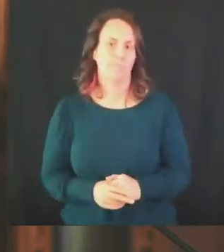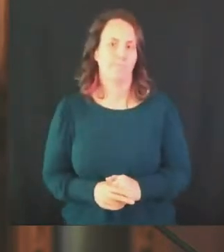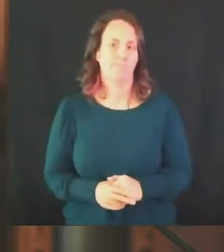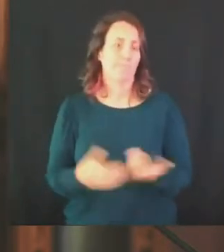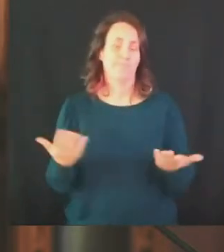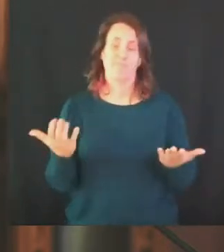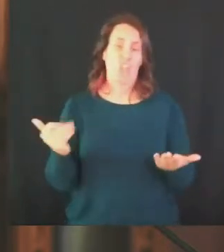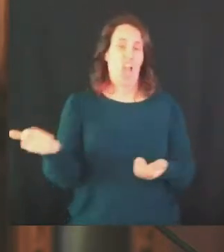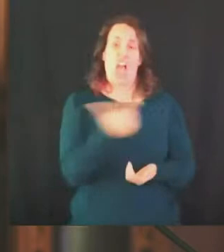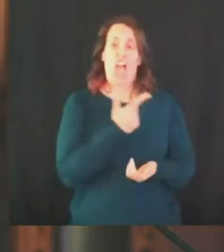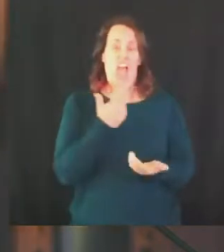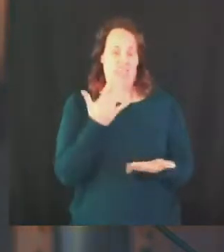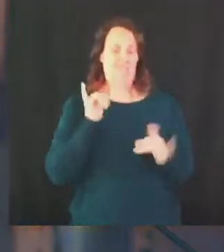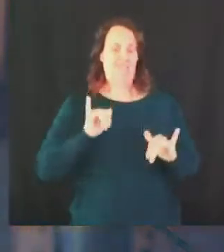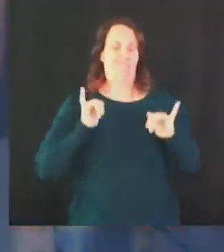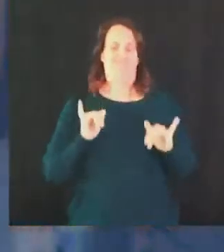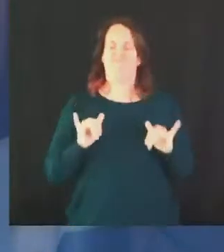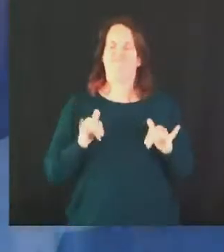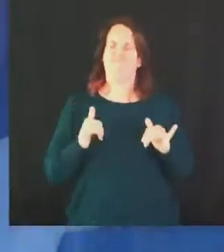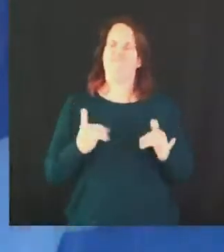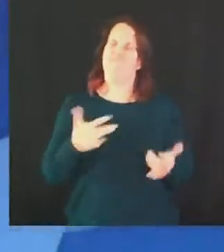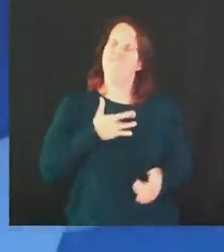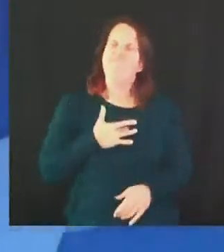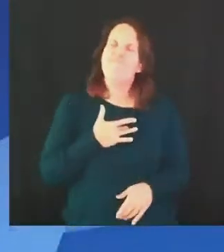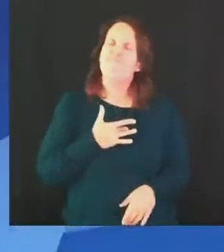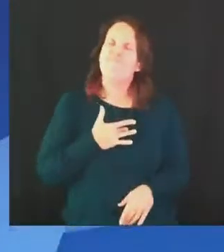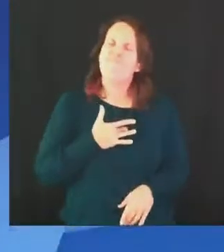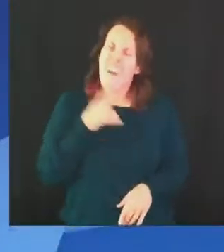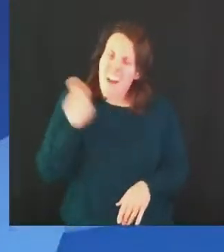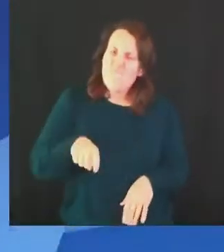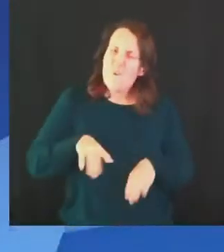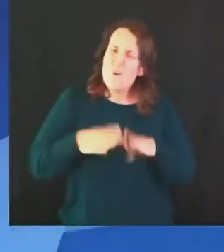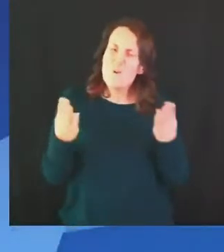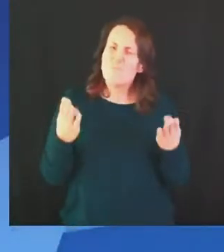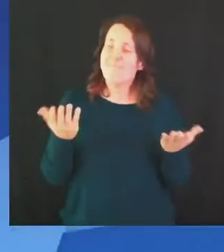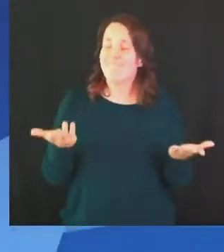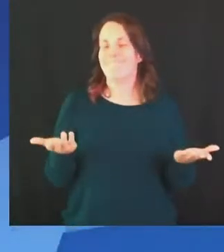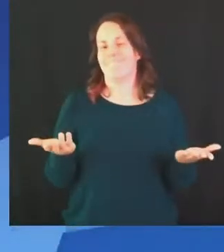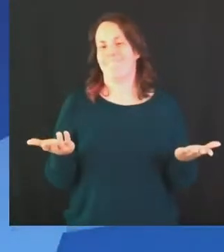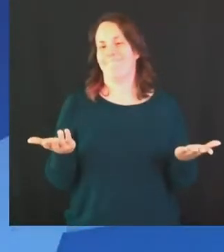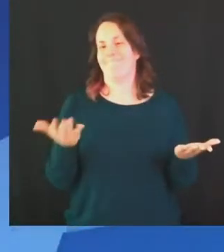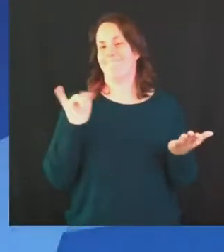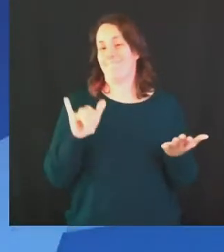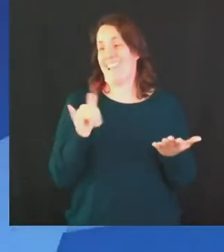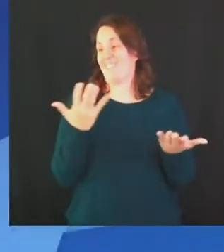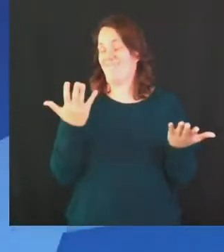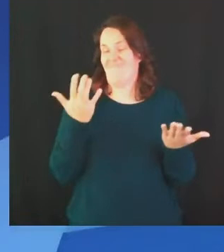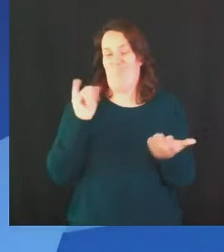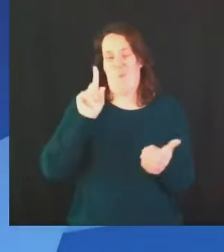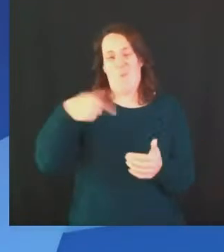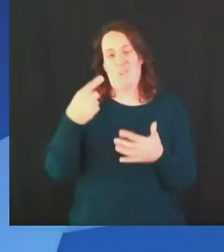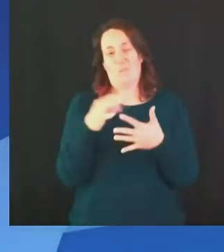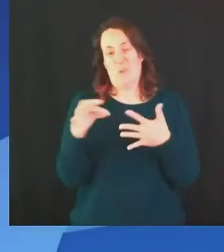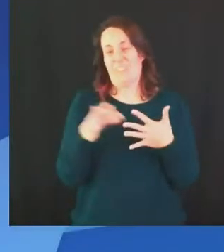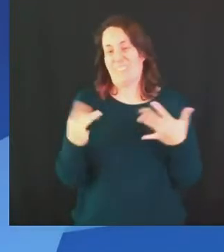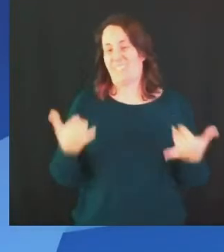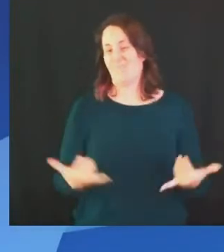next Wednesday. Thank you, Stephanie. Now to Mason Dowling from WAOW-TV in Wausau.